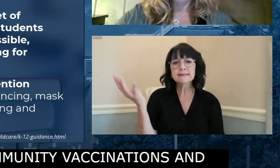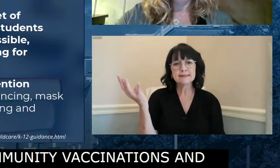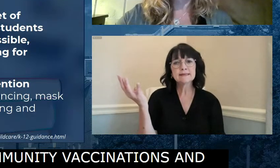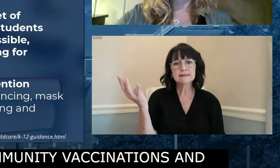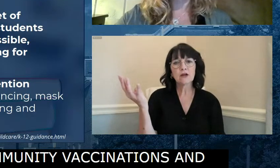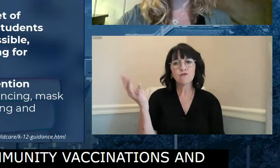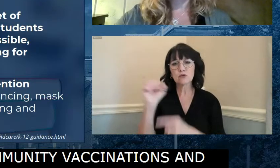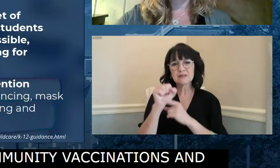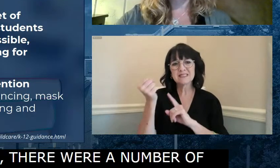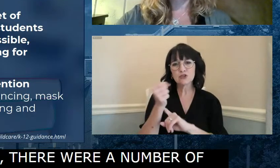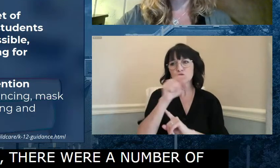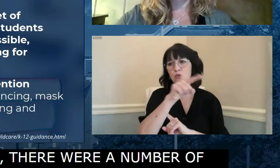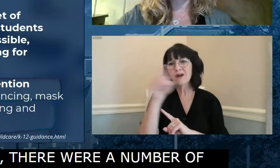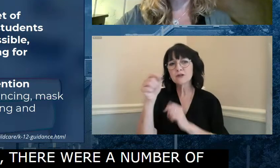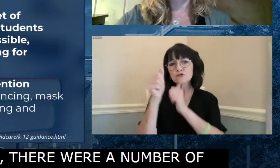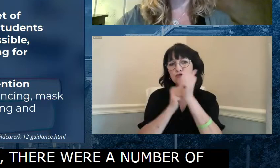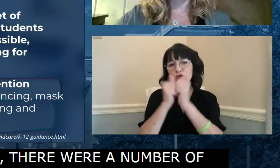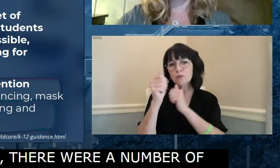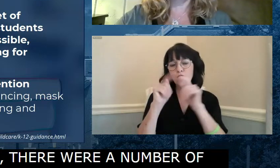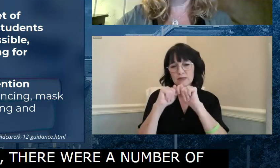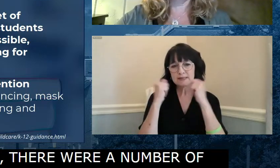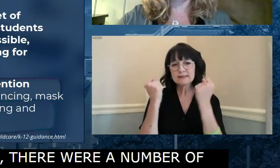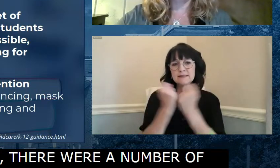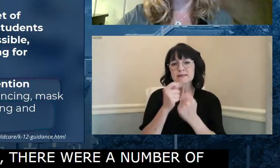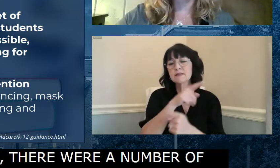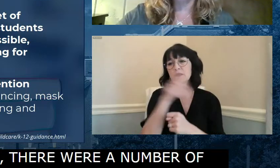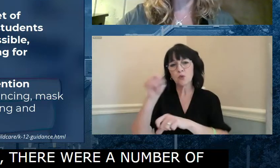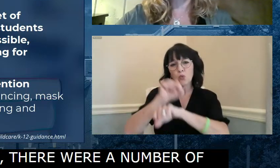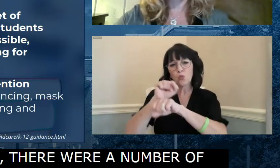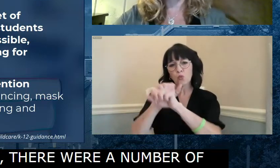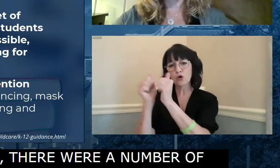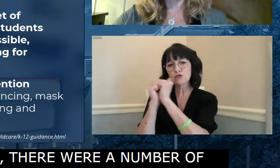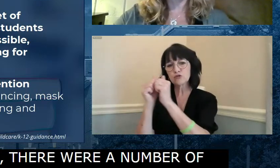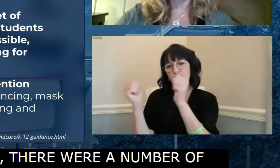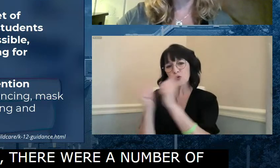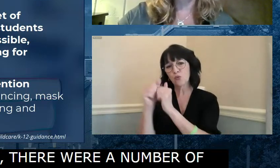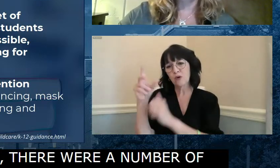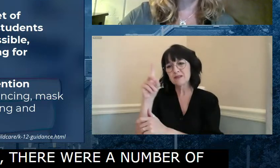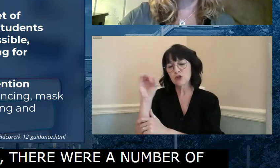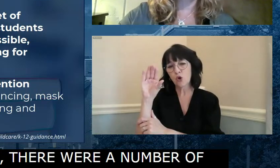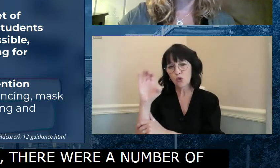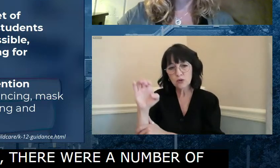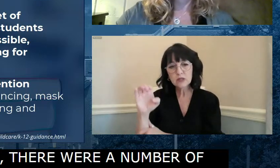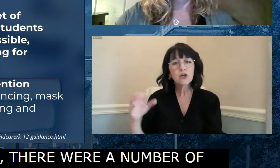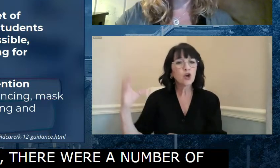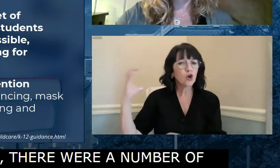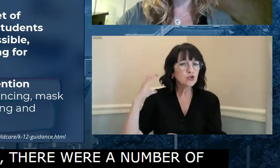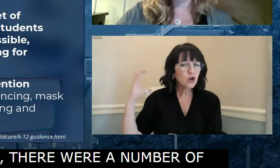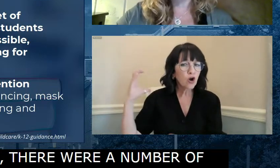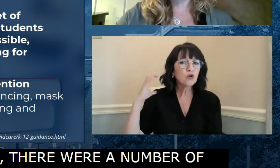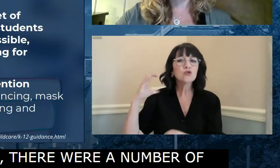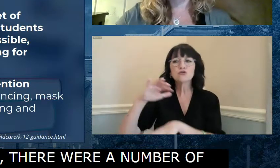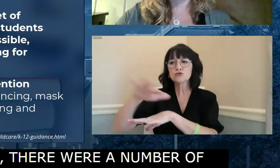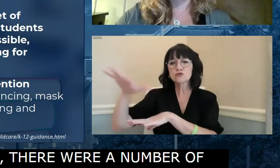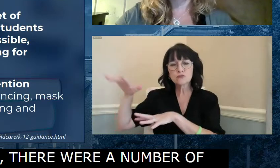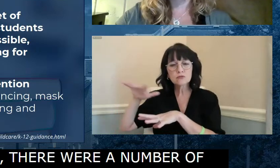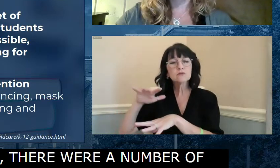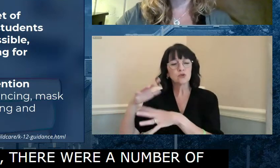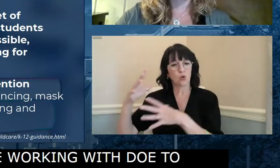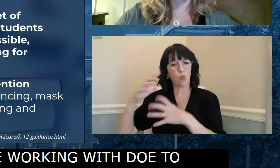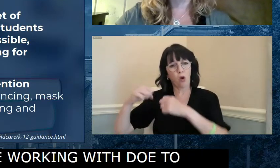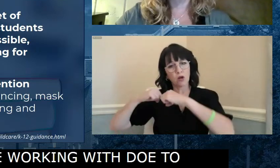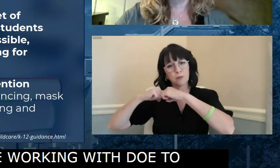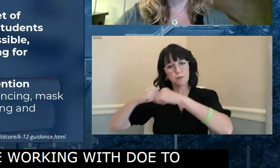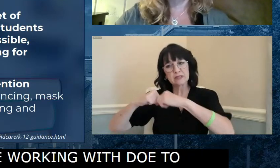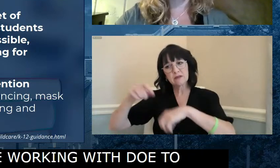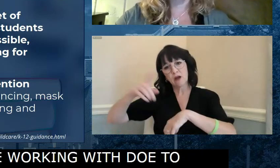teams. We're also working with DOE to outreach to athletic directors and coaches to encourage them to protect